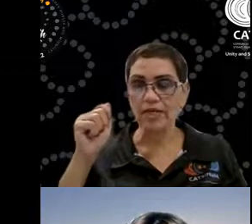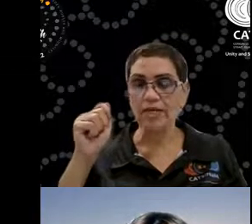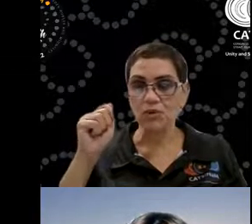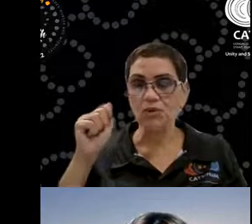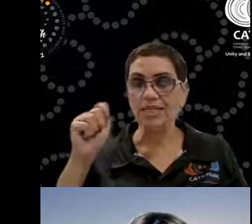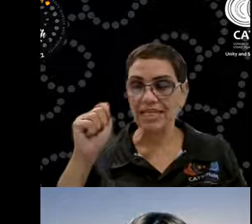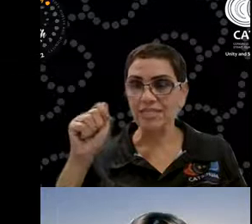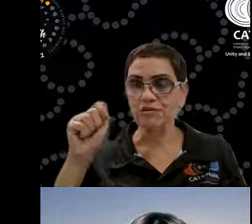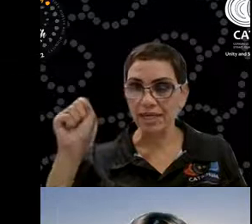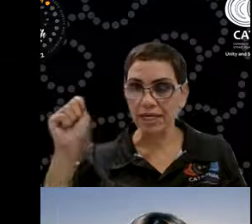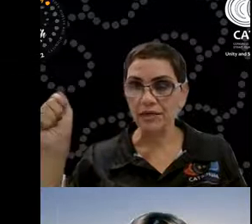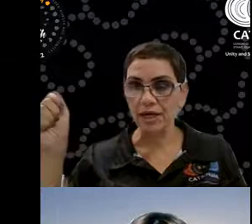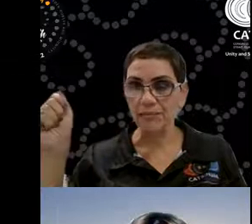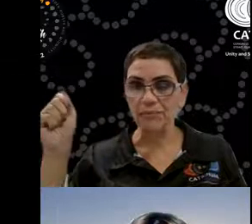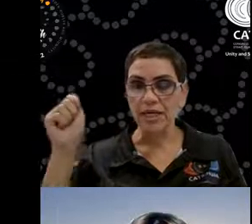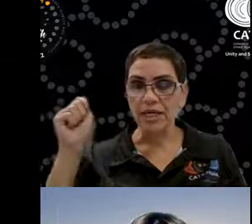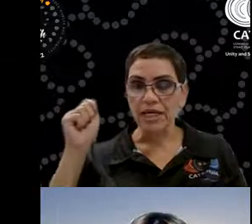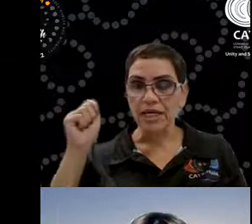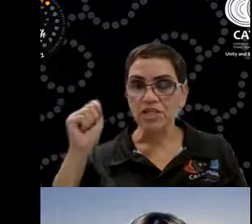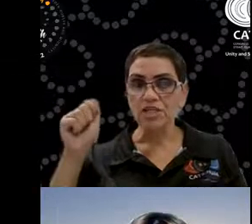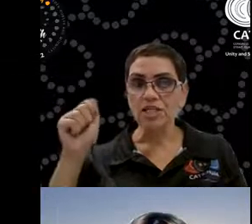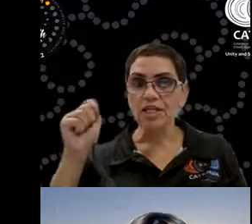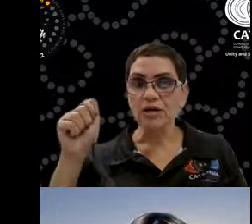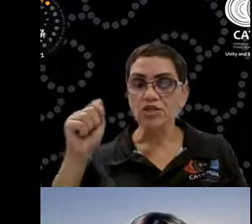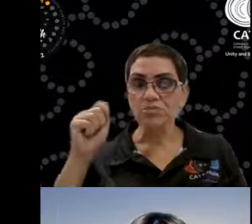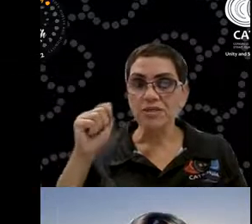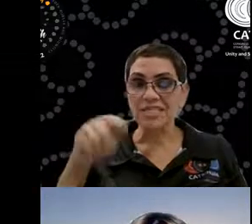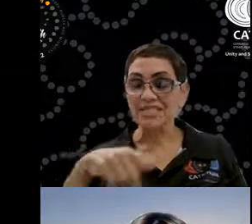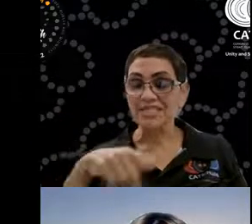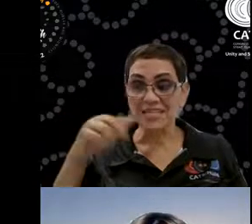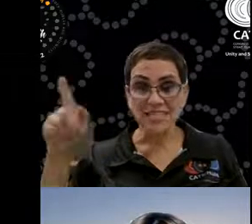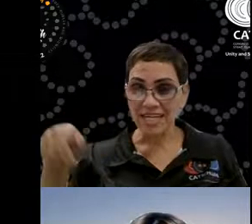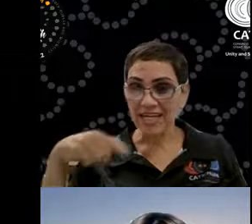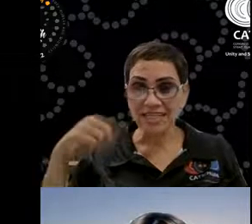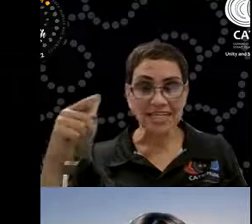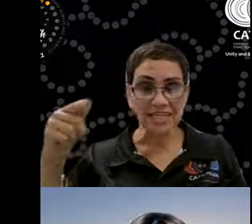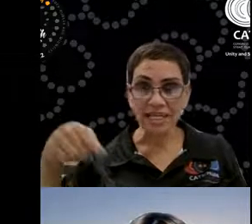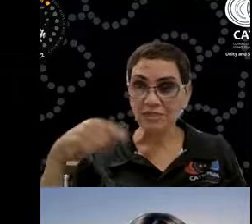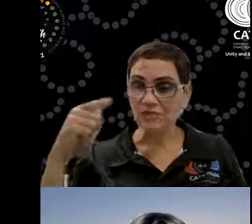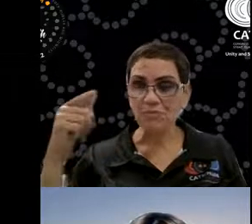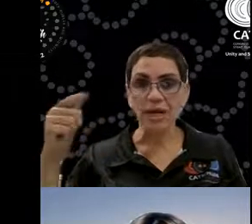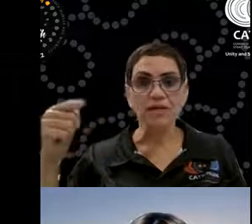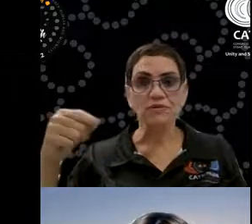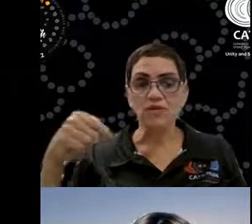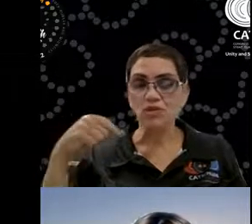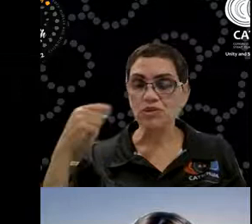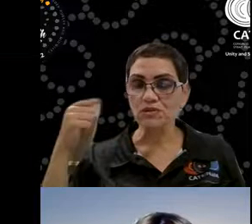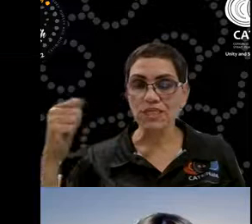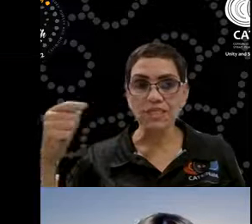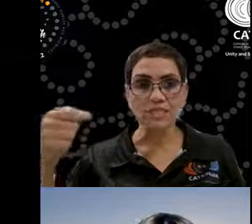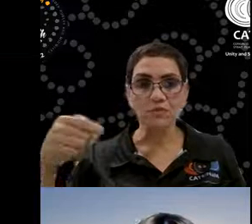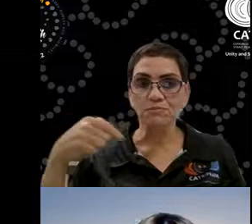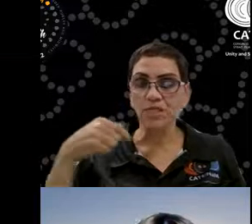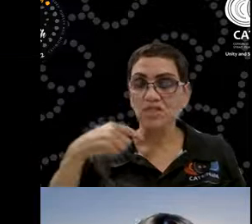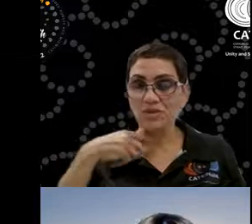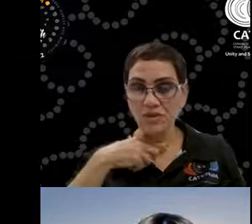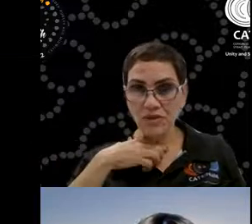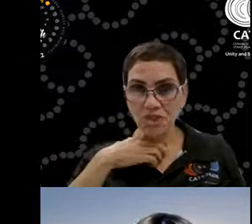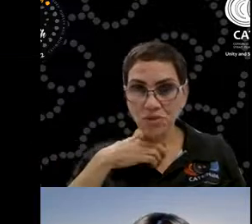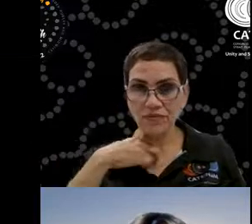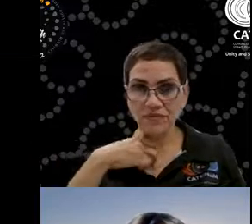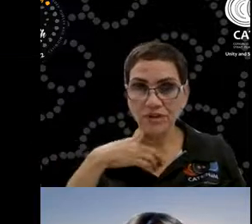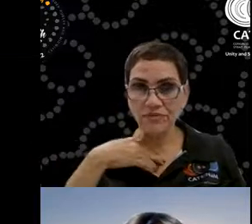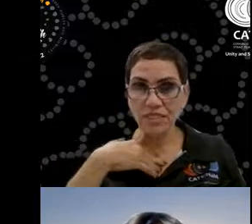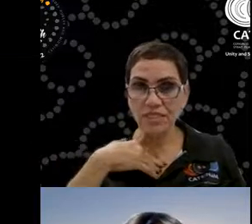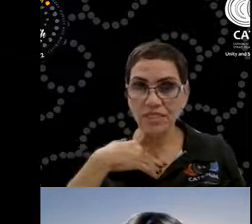done historically in order to get a different outcome. And the genealogy presents a sustained collective impact of the sorts of things that